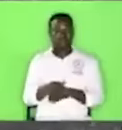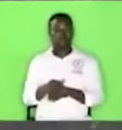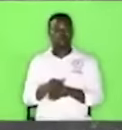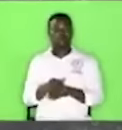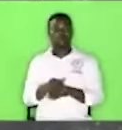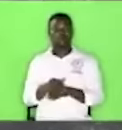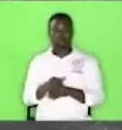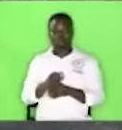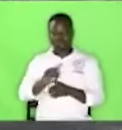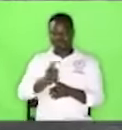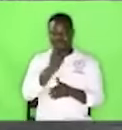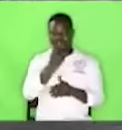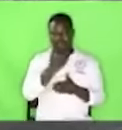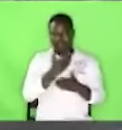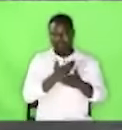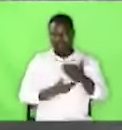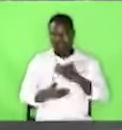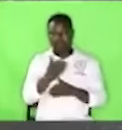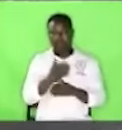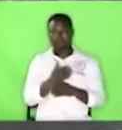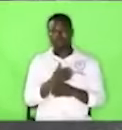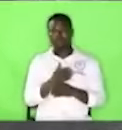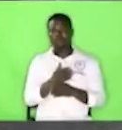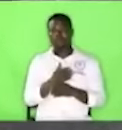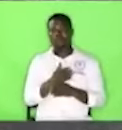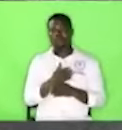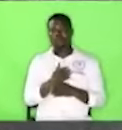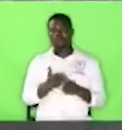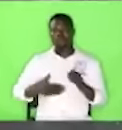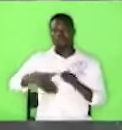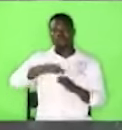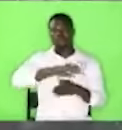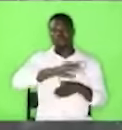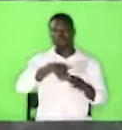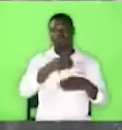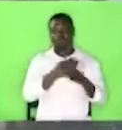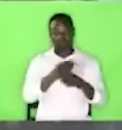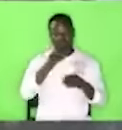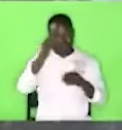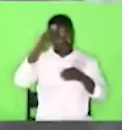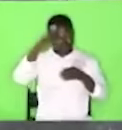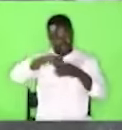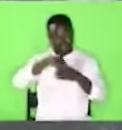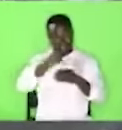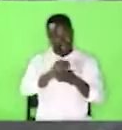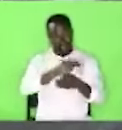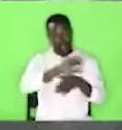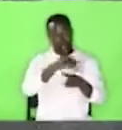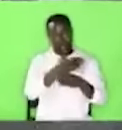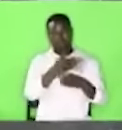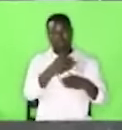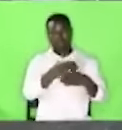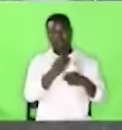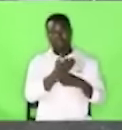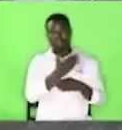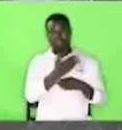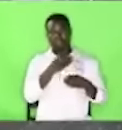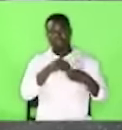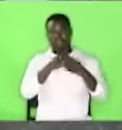creation for in him all things were created things in heaven and on earth